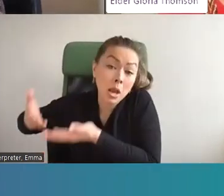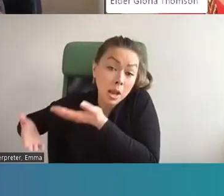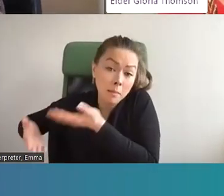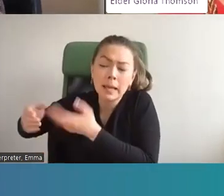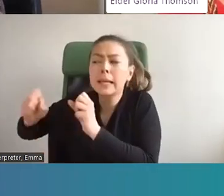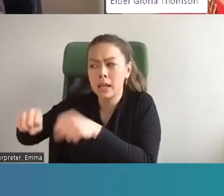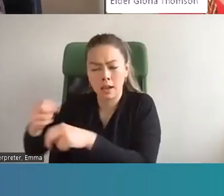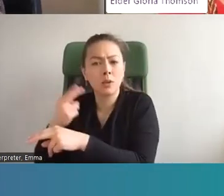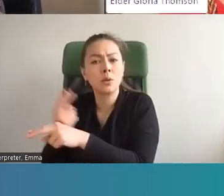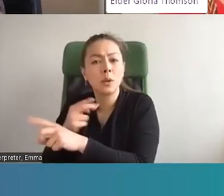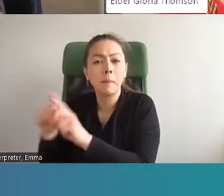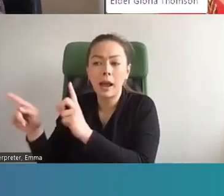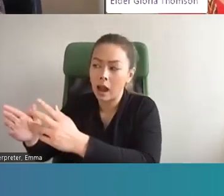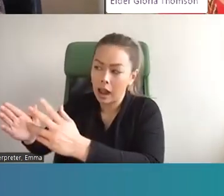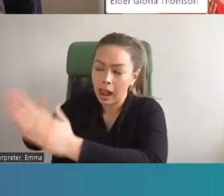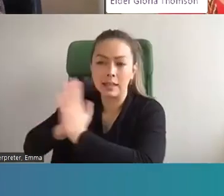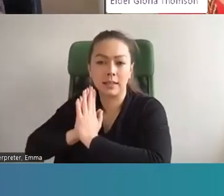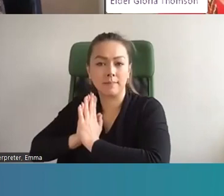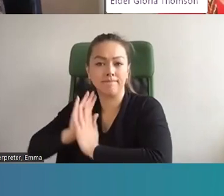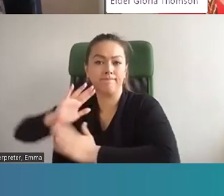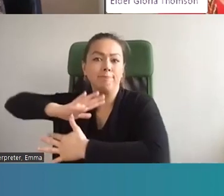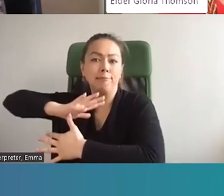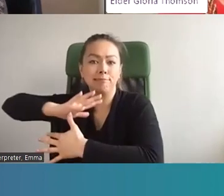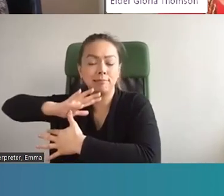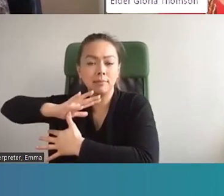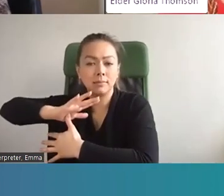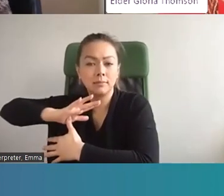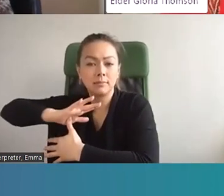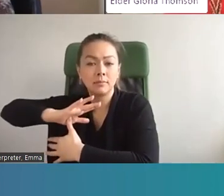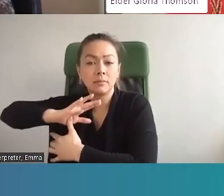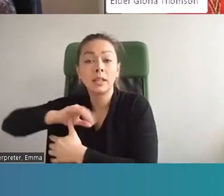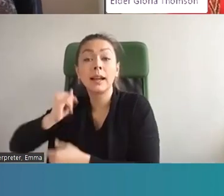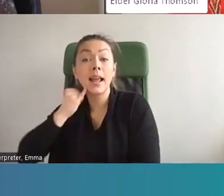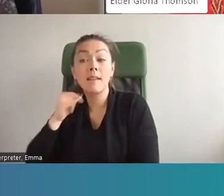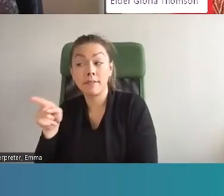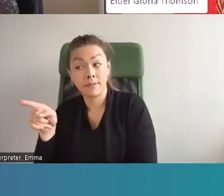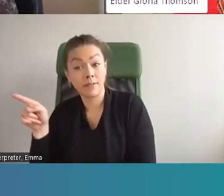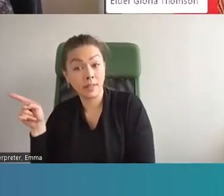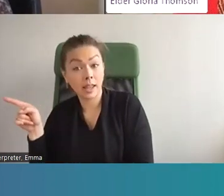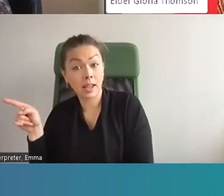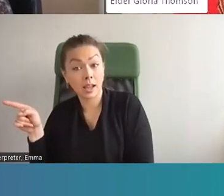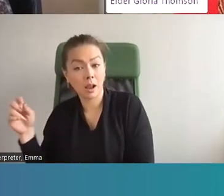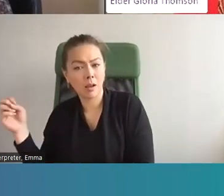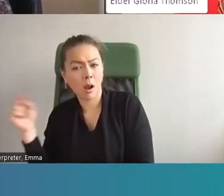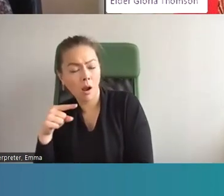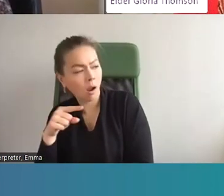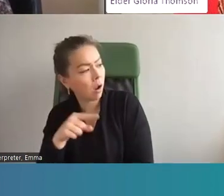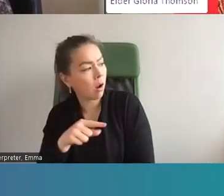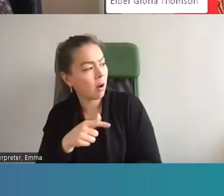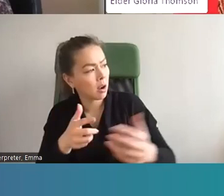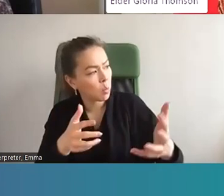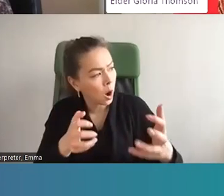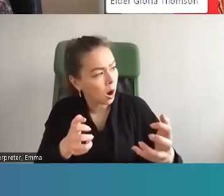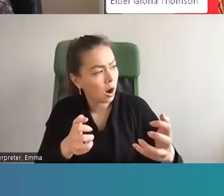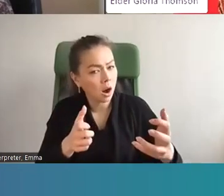permission. And if there was something that they wanted, that they liked, that they could use, they had to ask